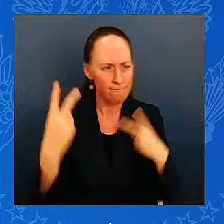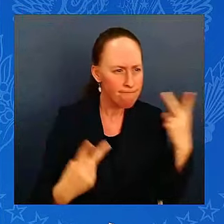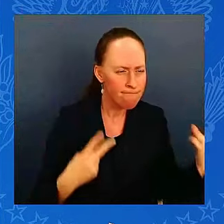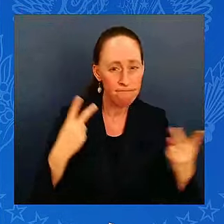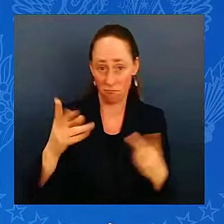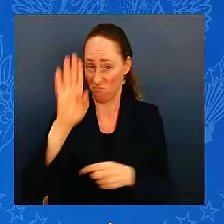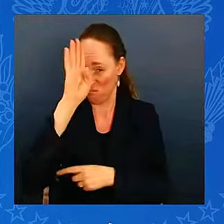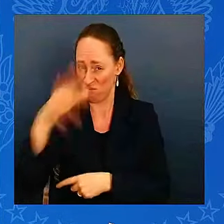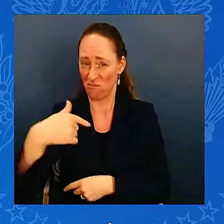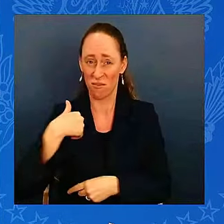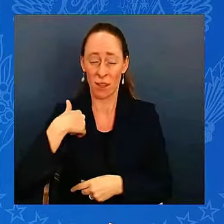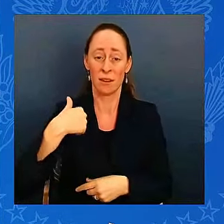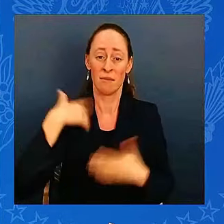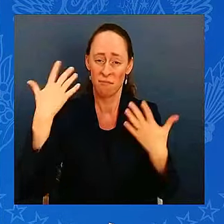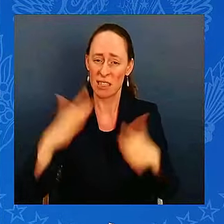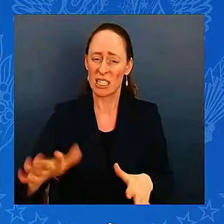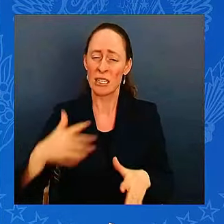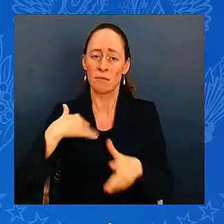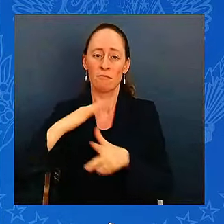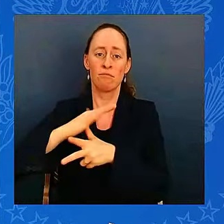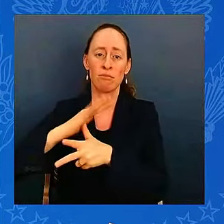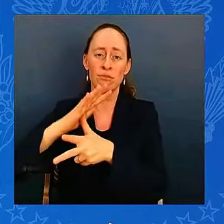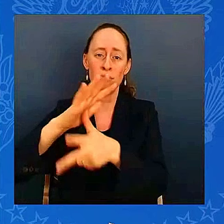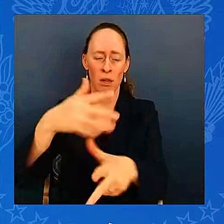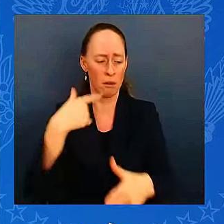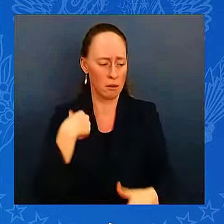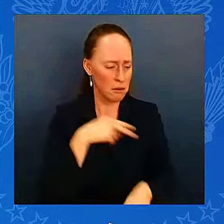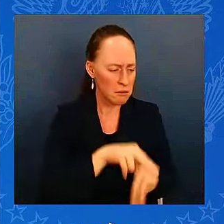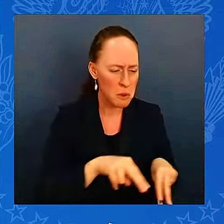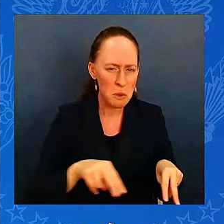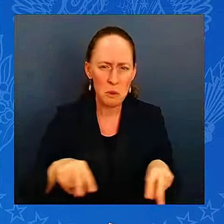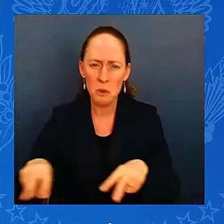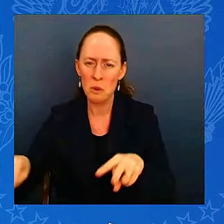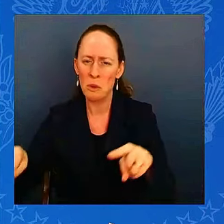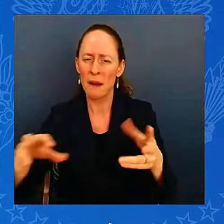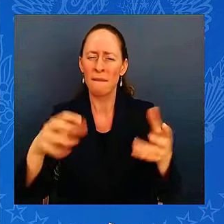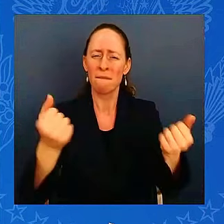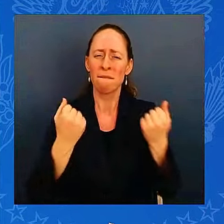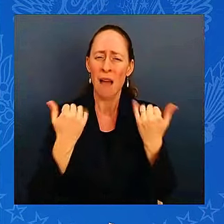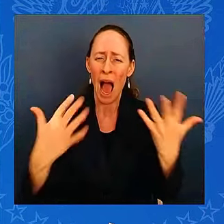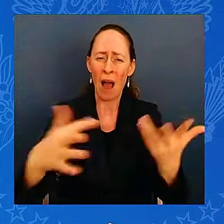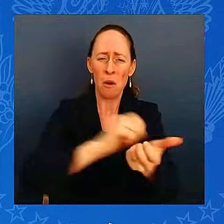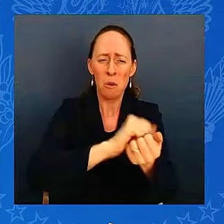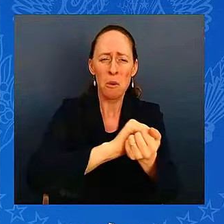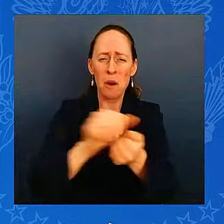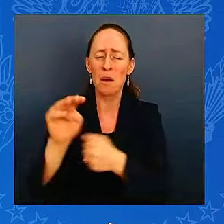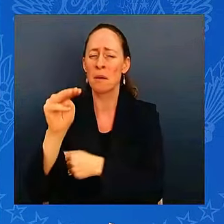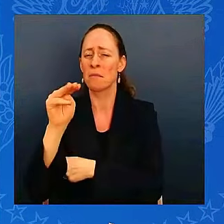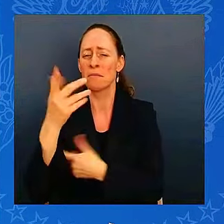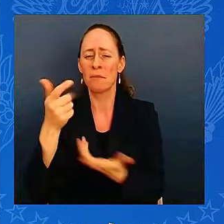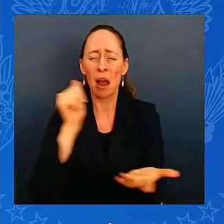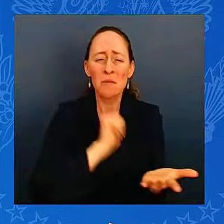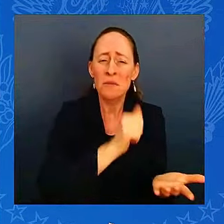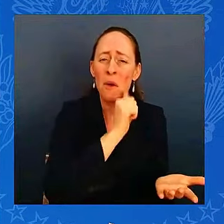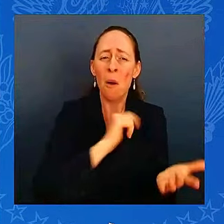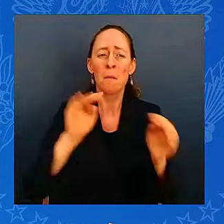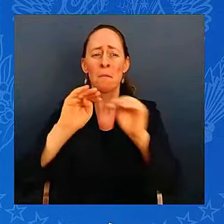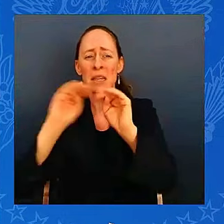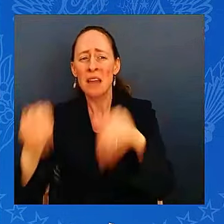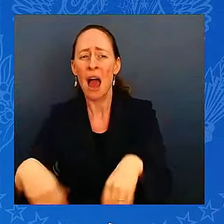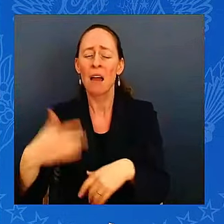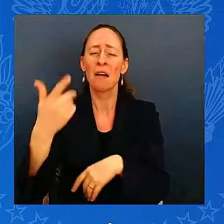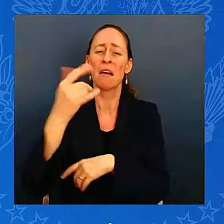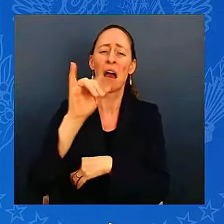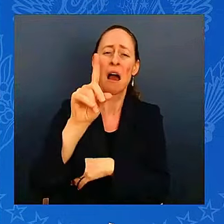Arizona, Idaho, all the way to Montana, and I've looked down and seen more acreage burned on the